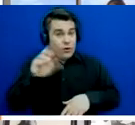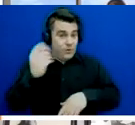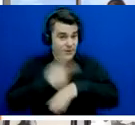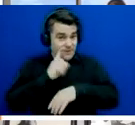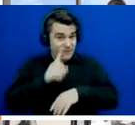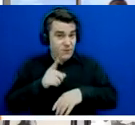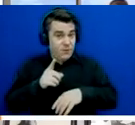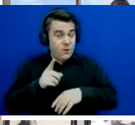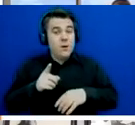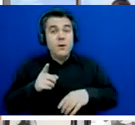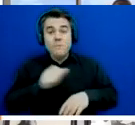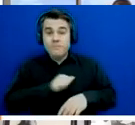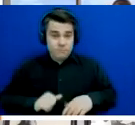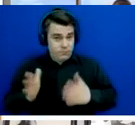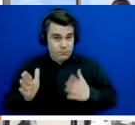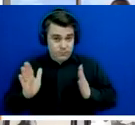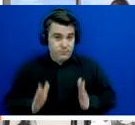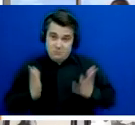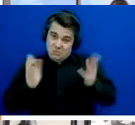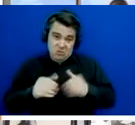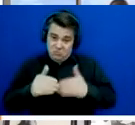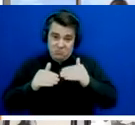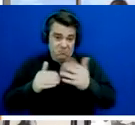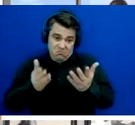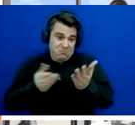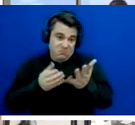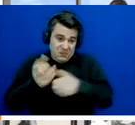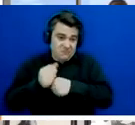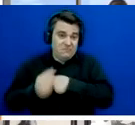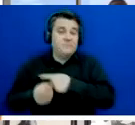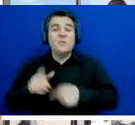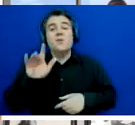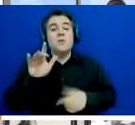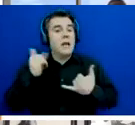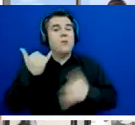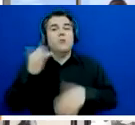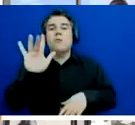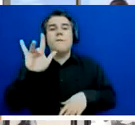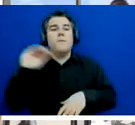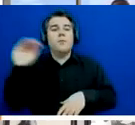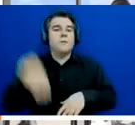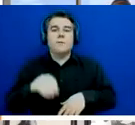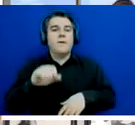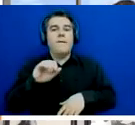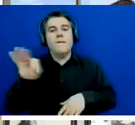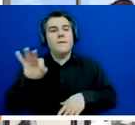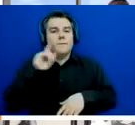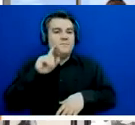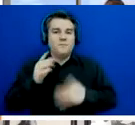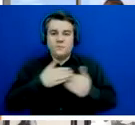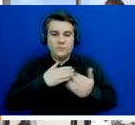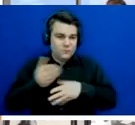buy a welcome pack. Well, so from now on, you get 25% off of whatever you purchase as an ambassador. Well, welcome